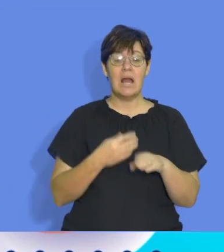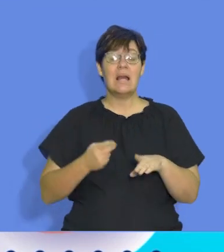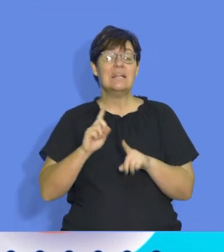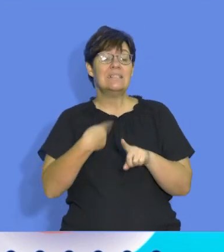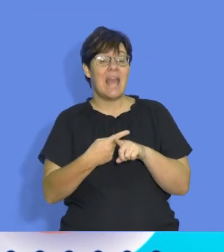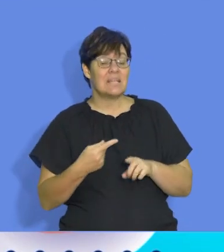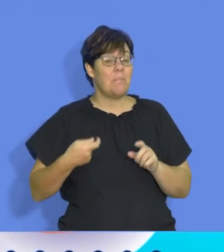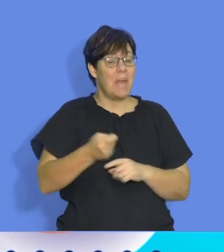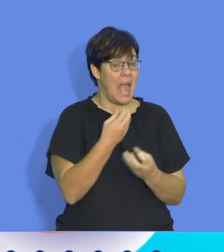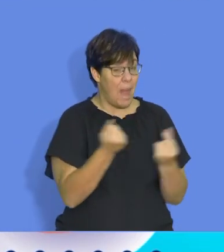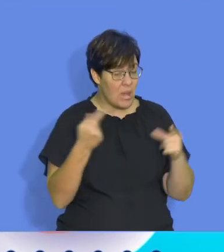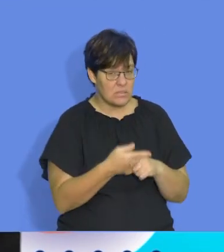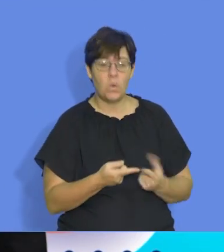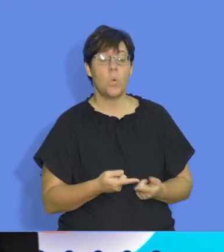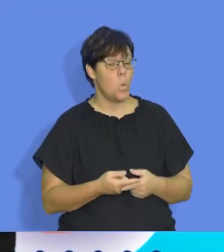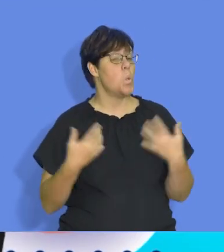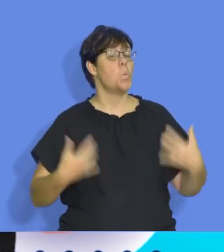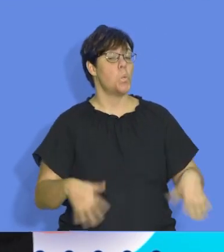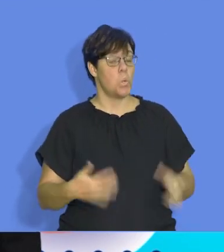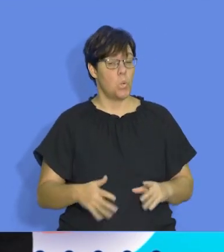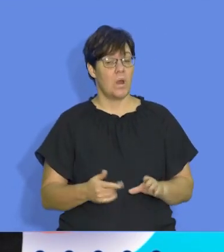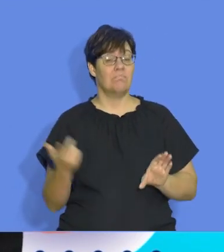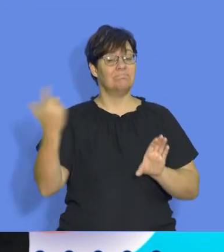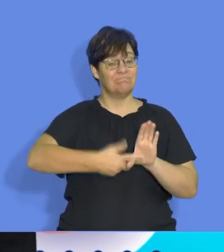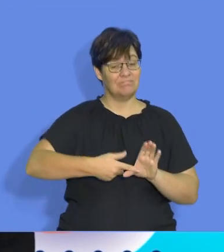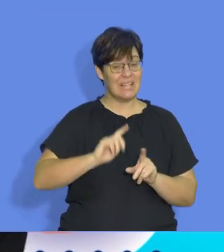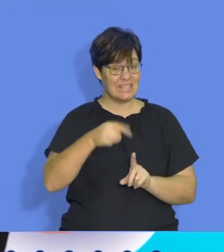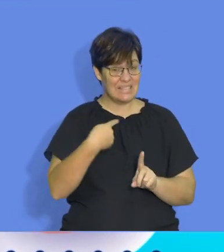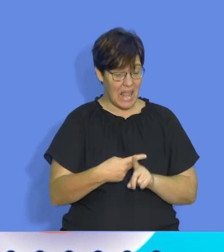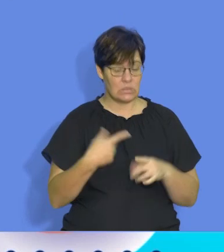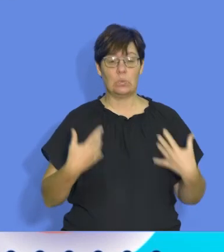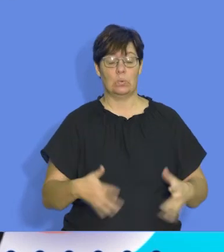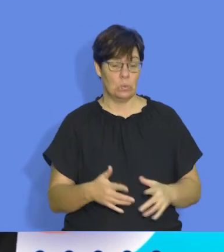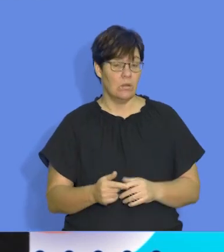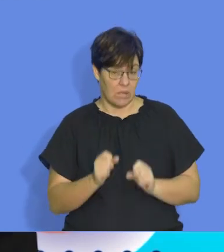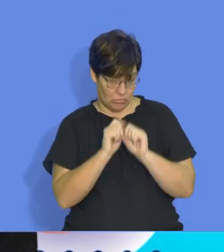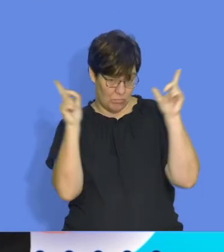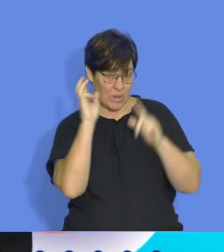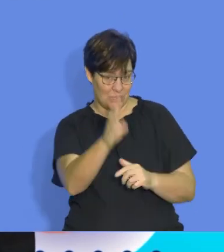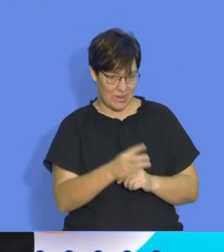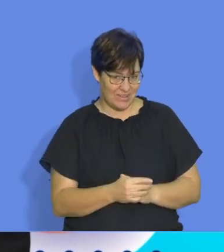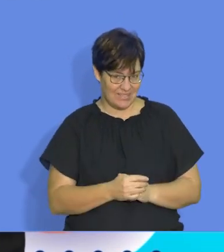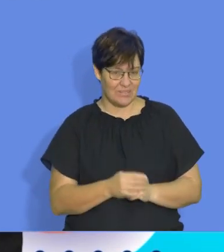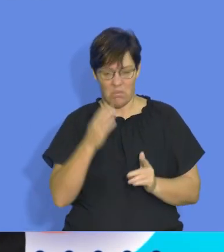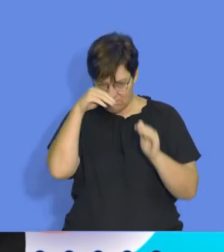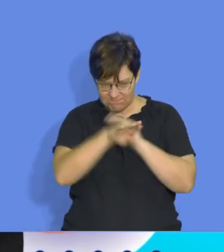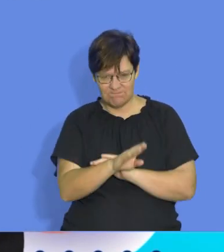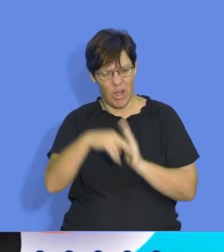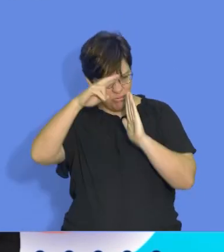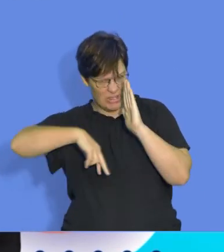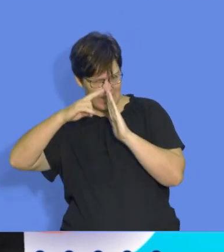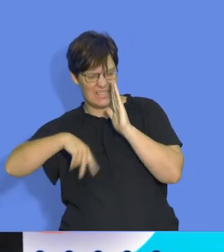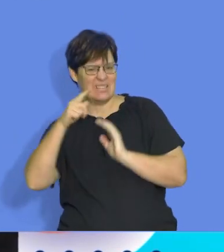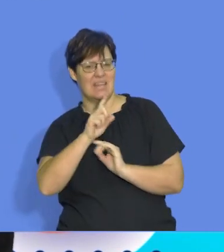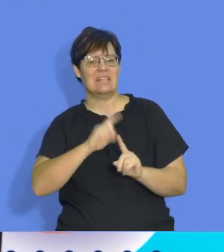to find out what the amount of the fuel levy actually amounts to. So a bit of homework for you here, do some reading on